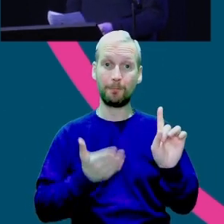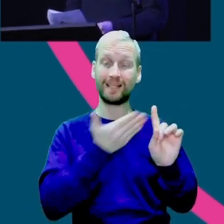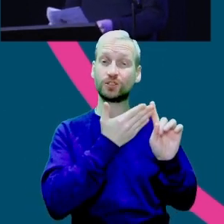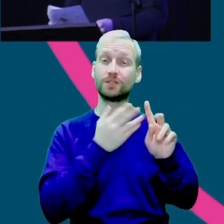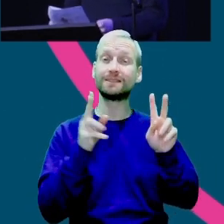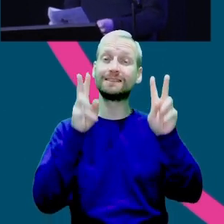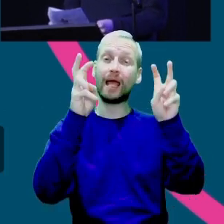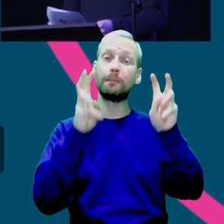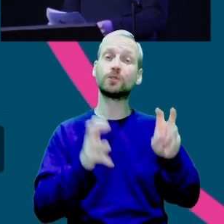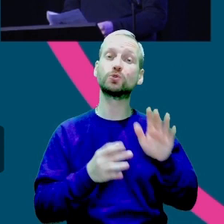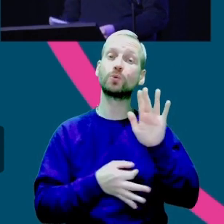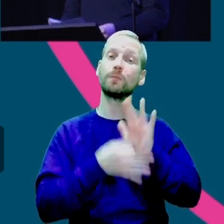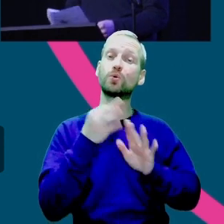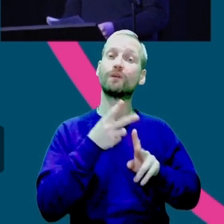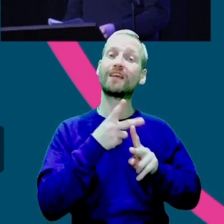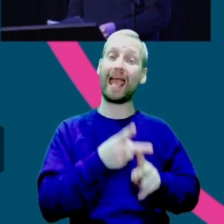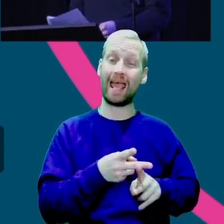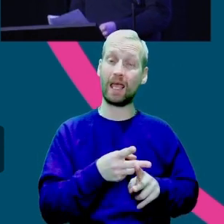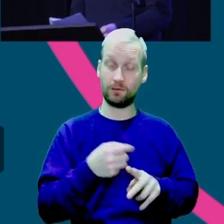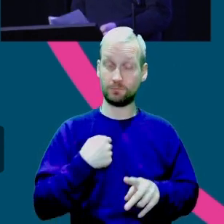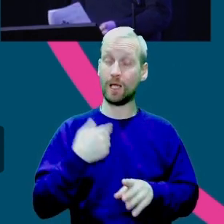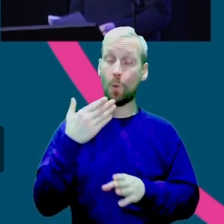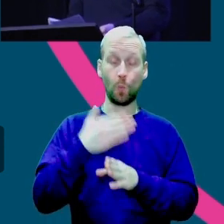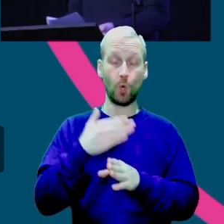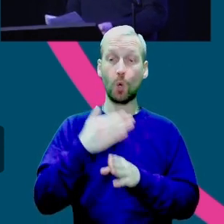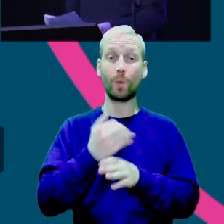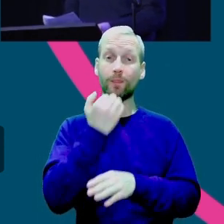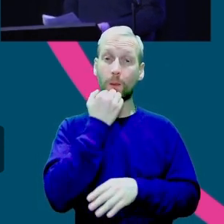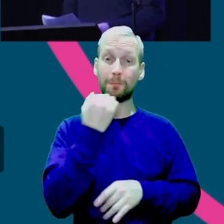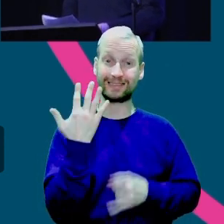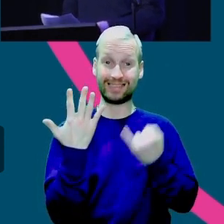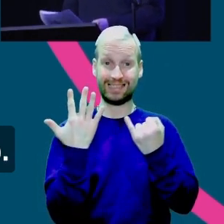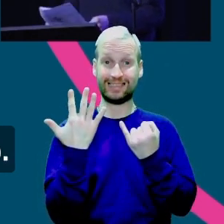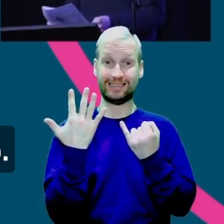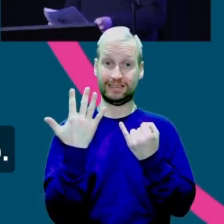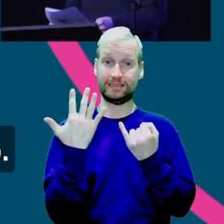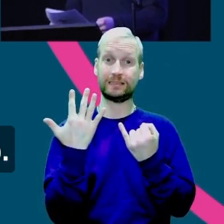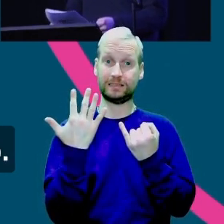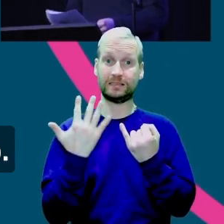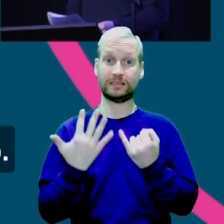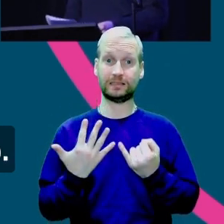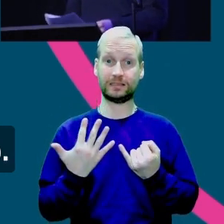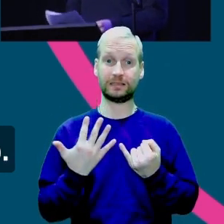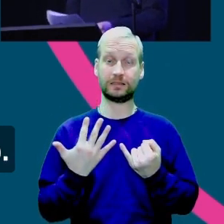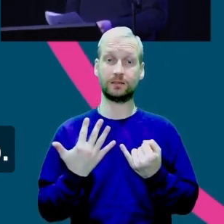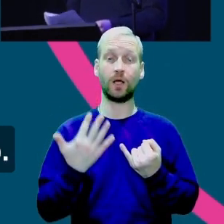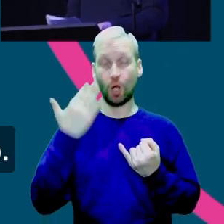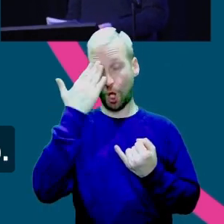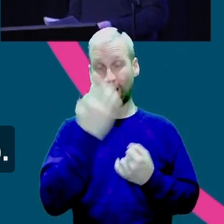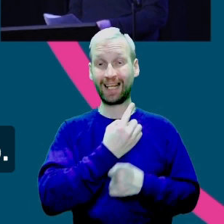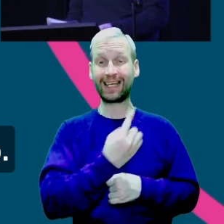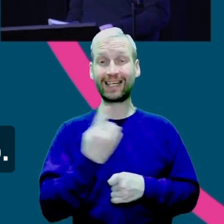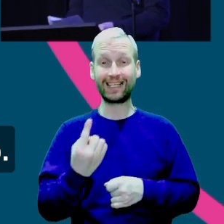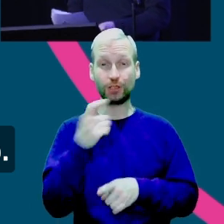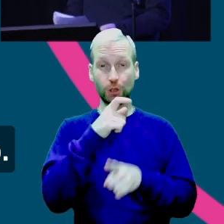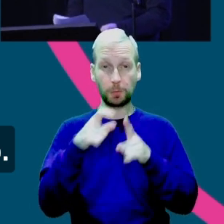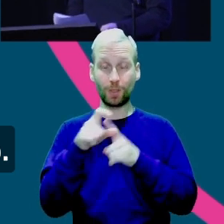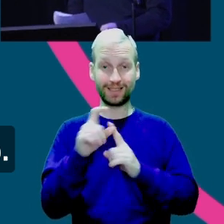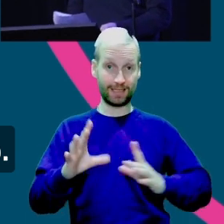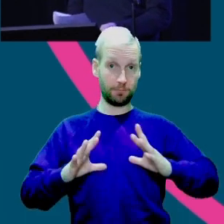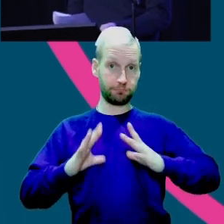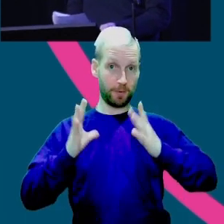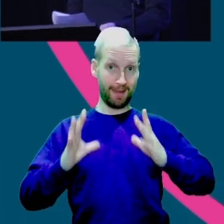care. And I work exclusively with number 6, which is entitled, Each Community is Prepared to